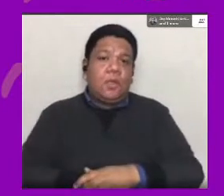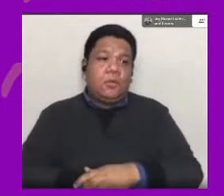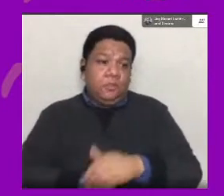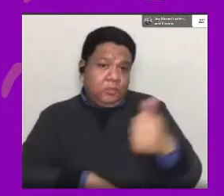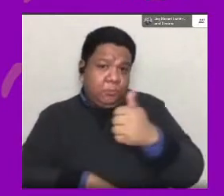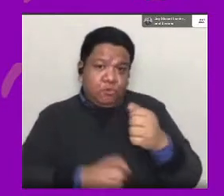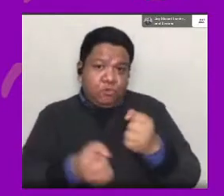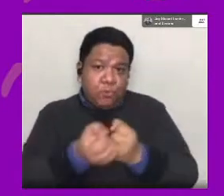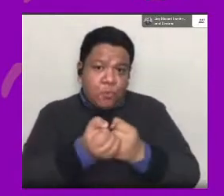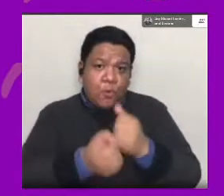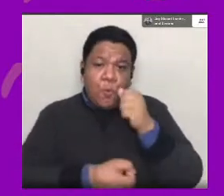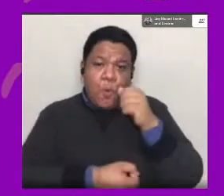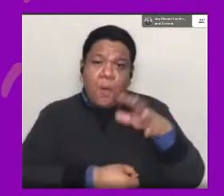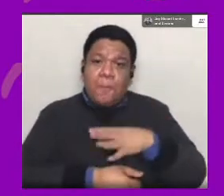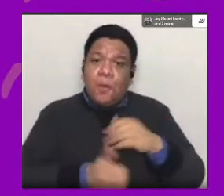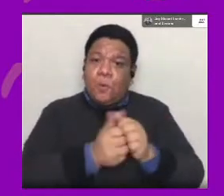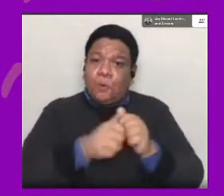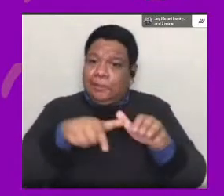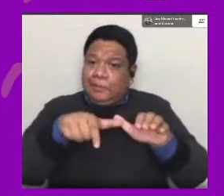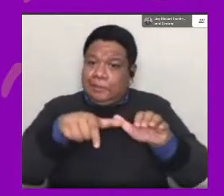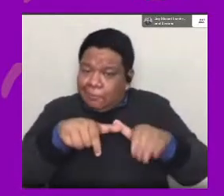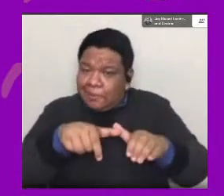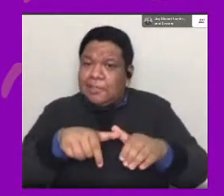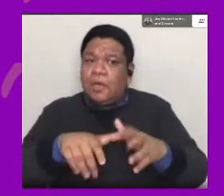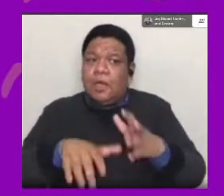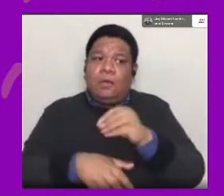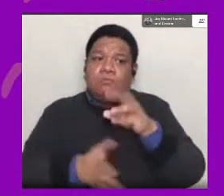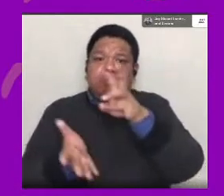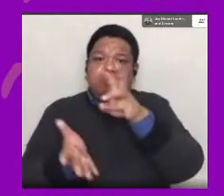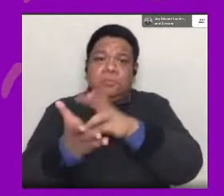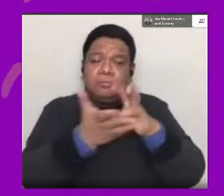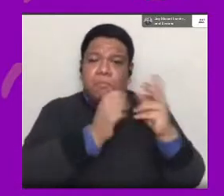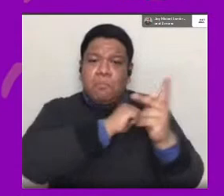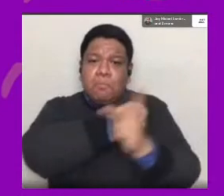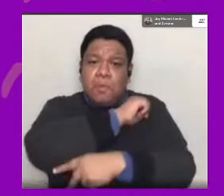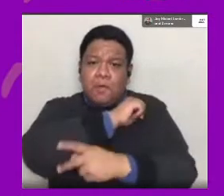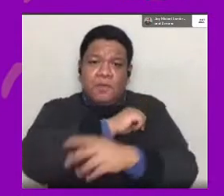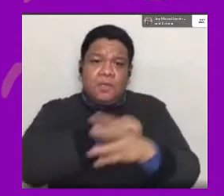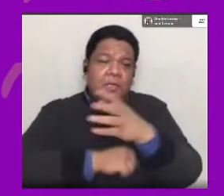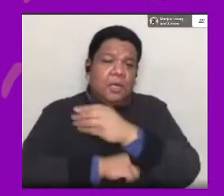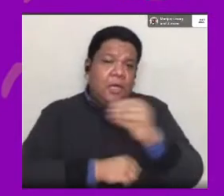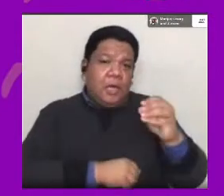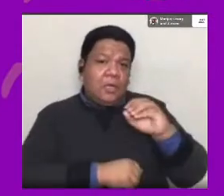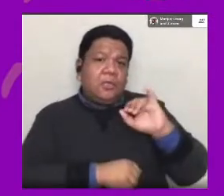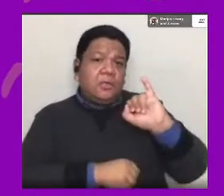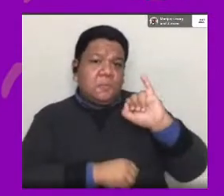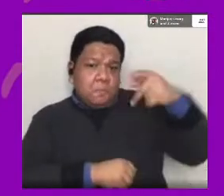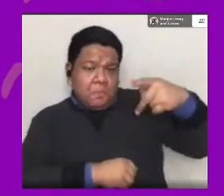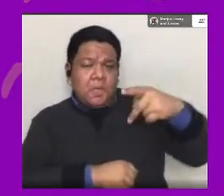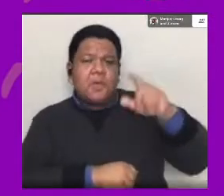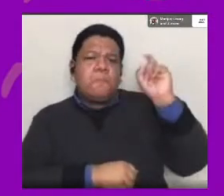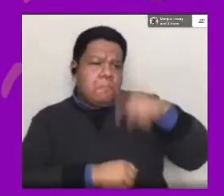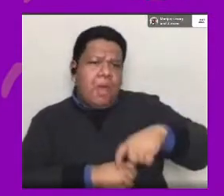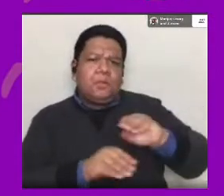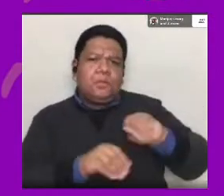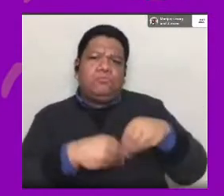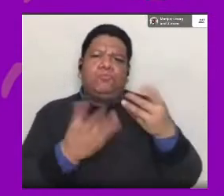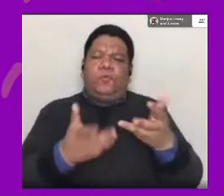for women with disabilities and rural and indigenous women must also be